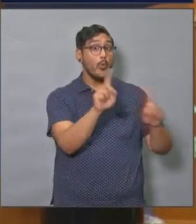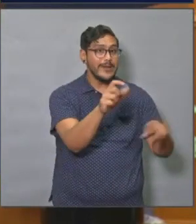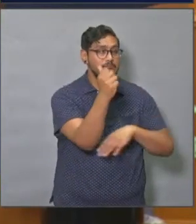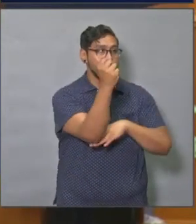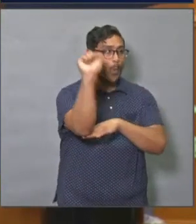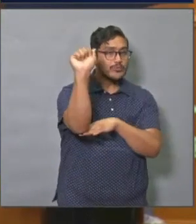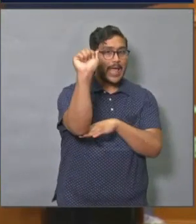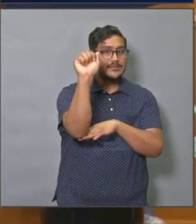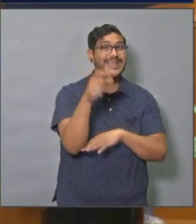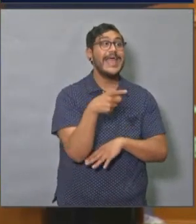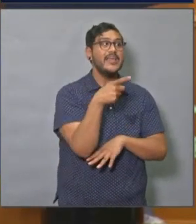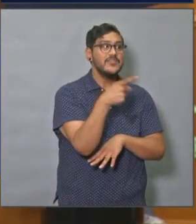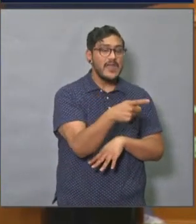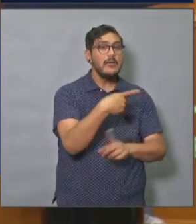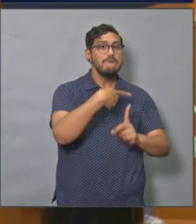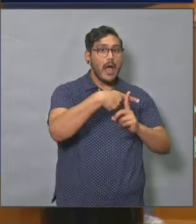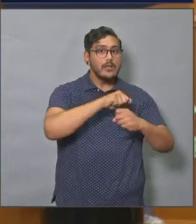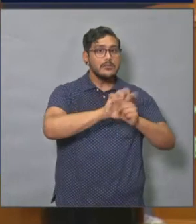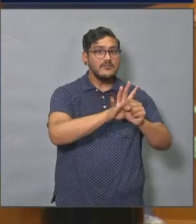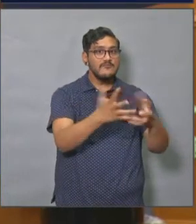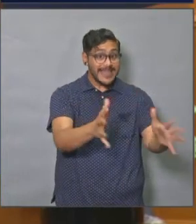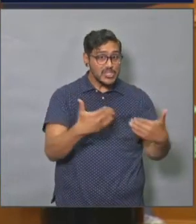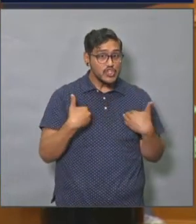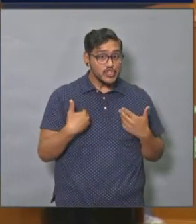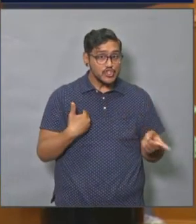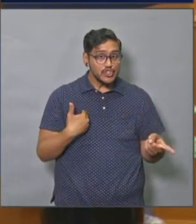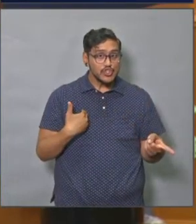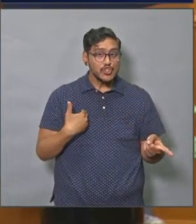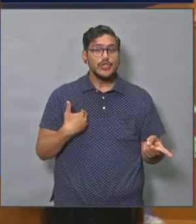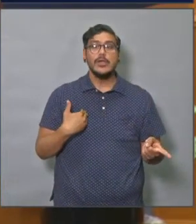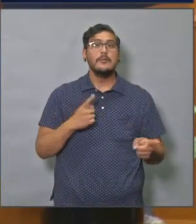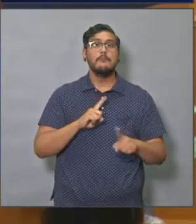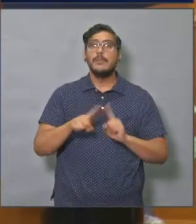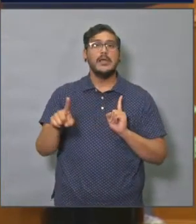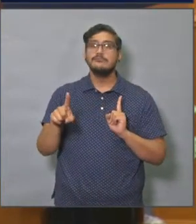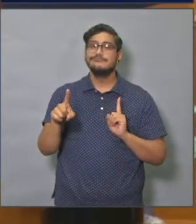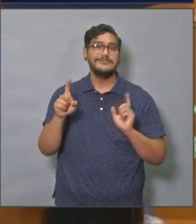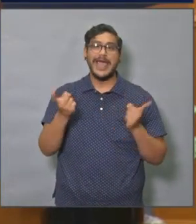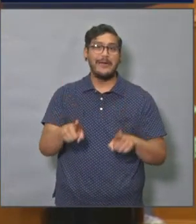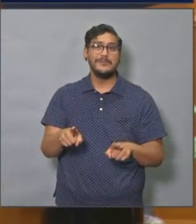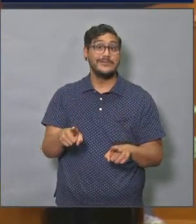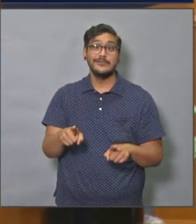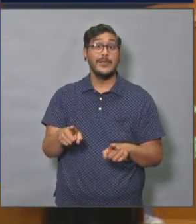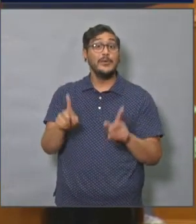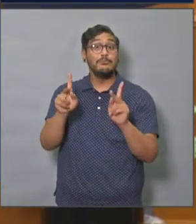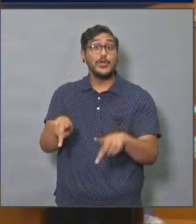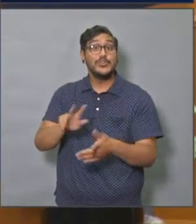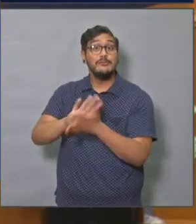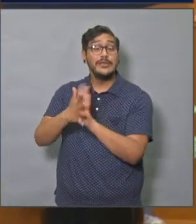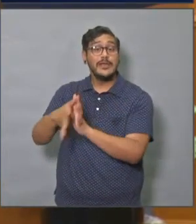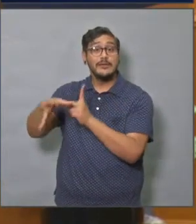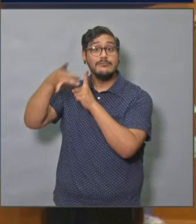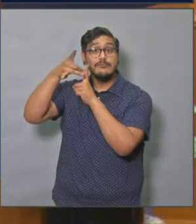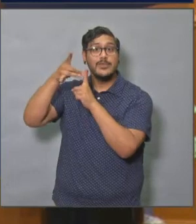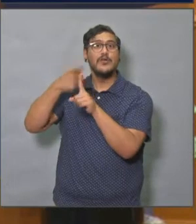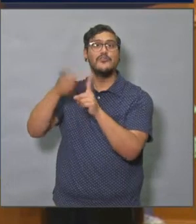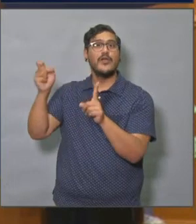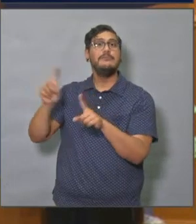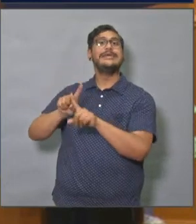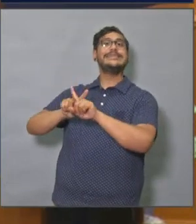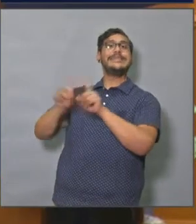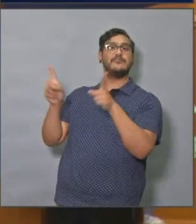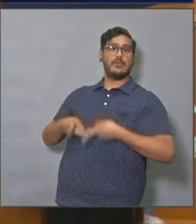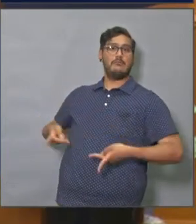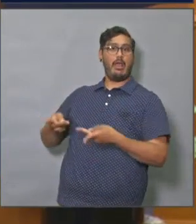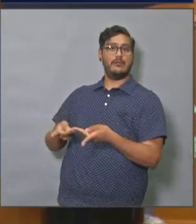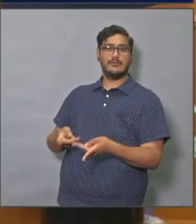positive. In the few cases where we know, we've actually found a different source of exposure, and it wasn't actually the protest. That doesn't